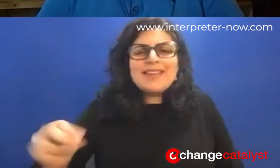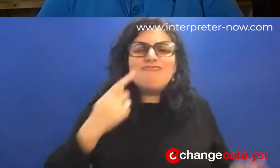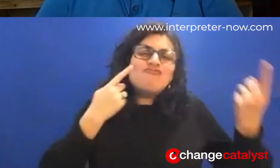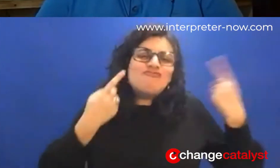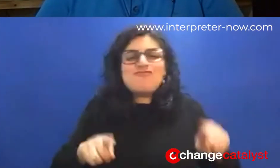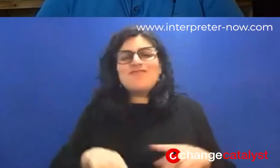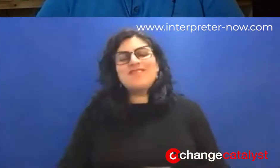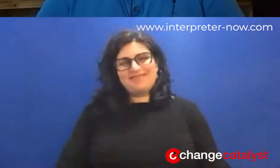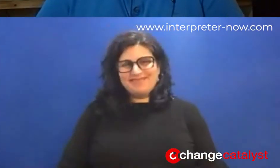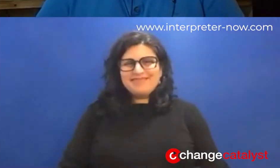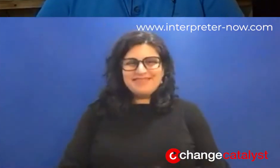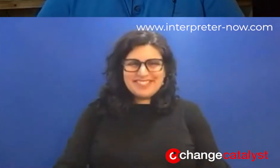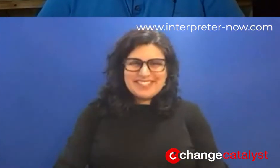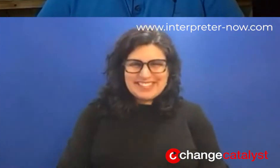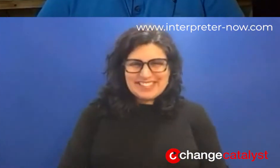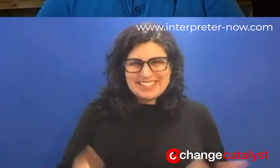amen?